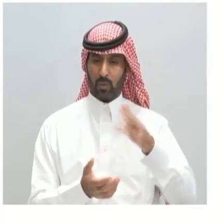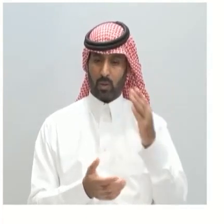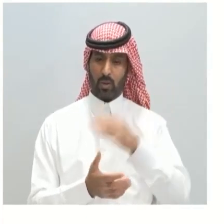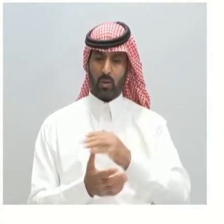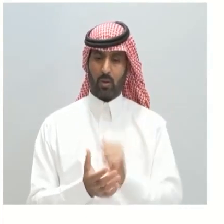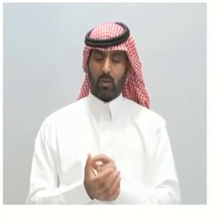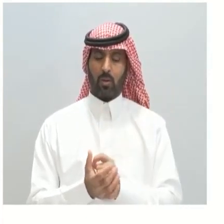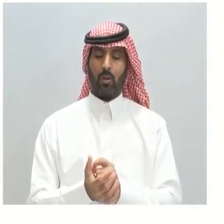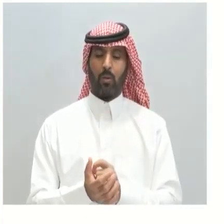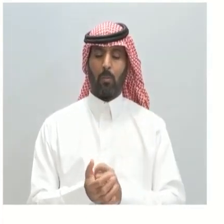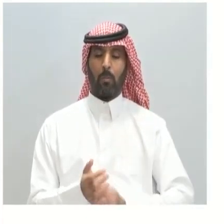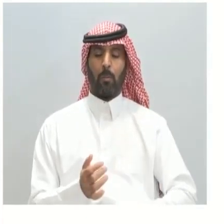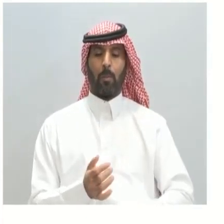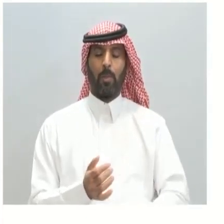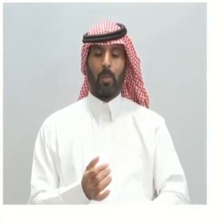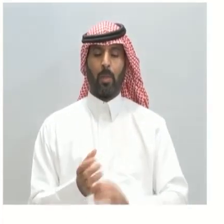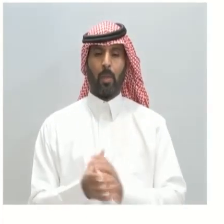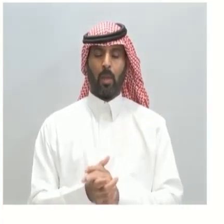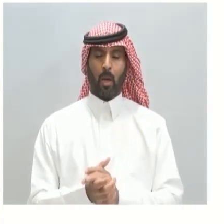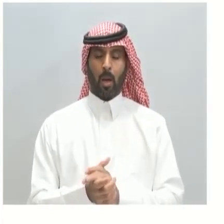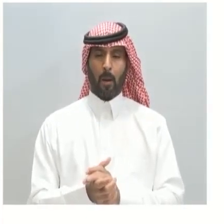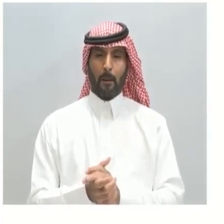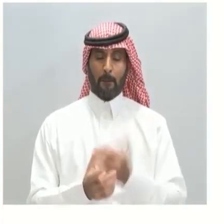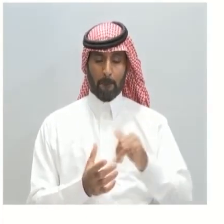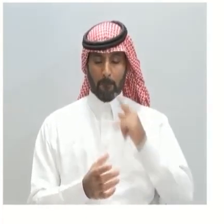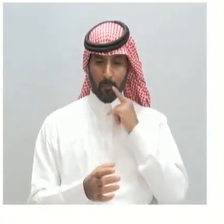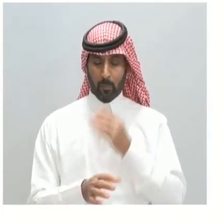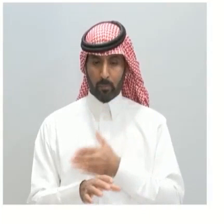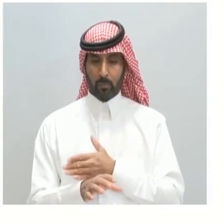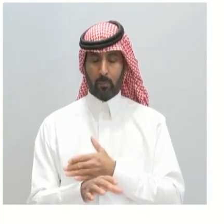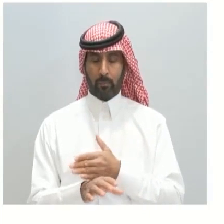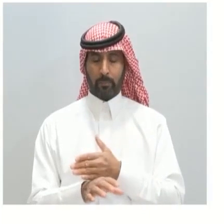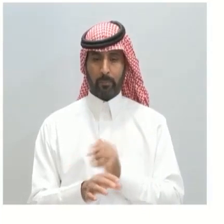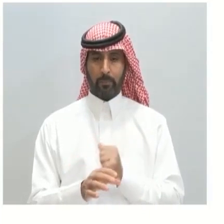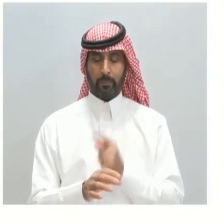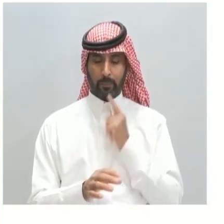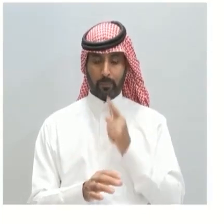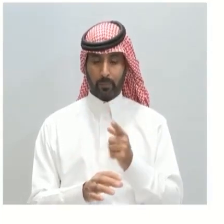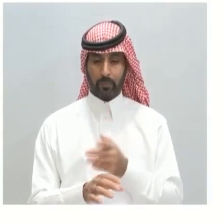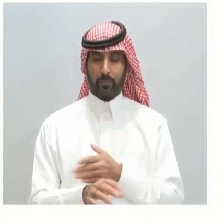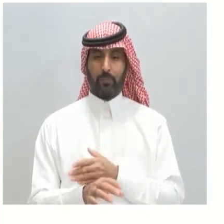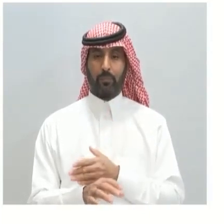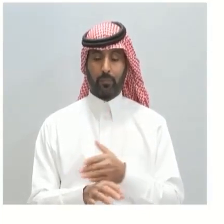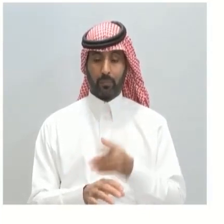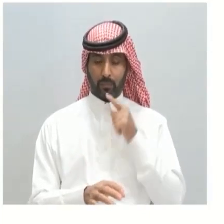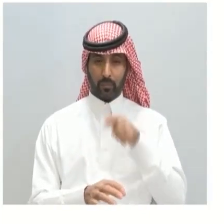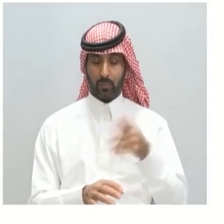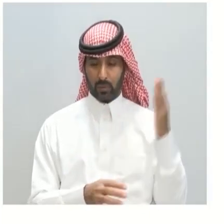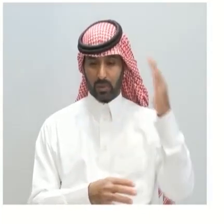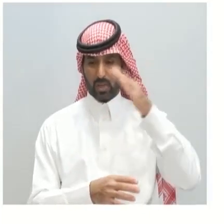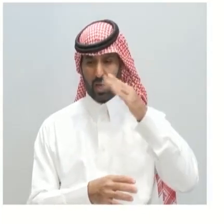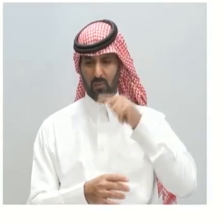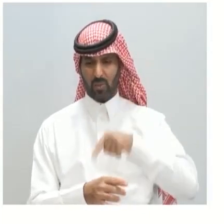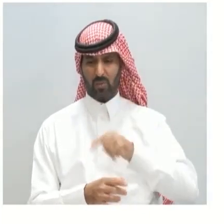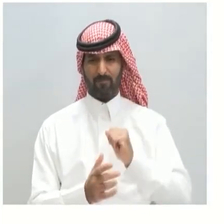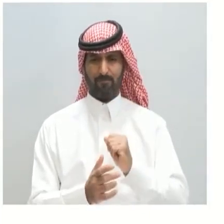I prefer to use the gym, to go to the gym early in the morning. It in the afternoon.